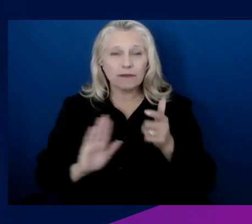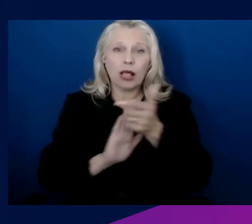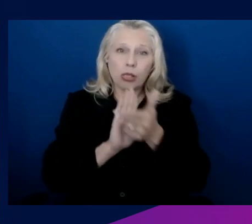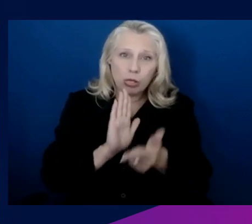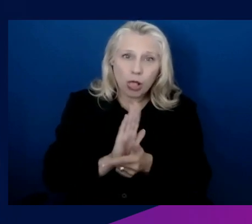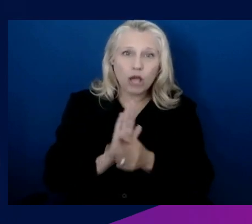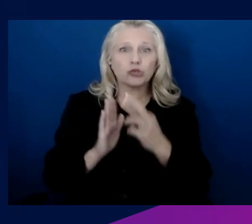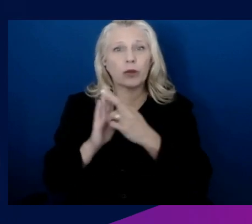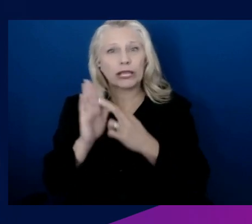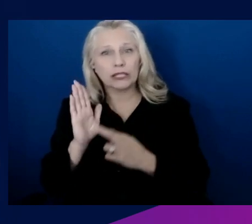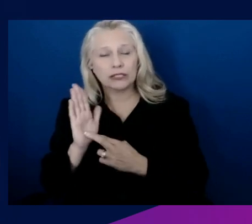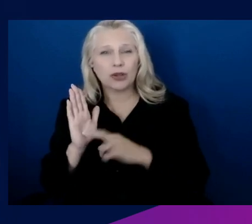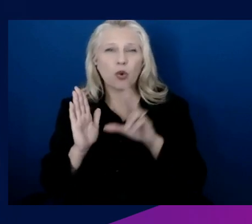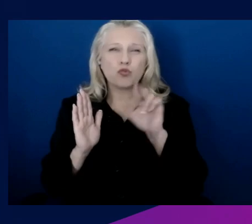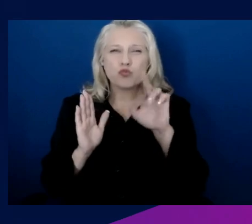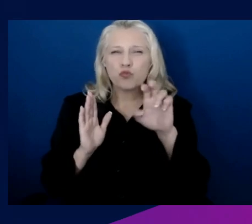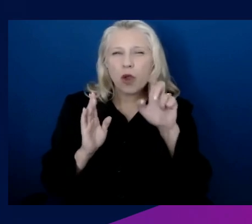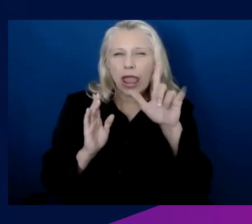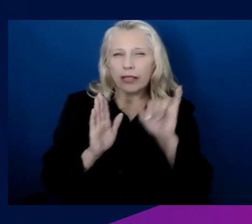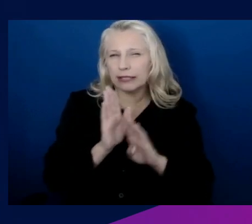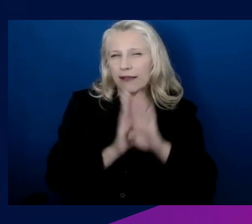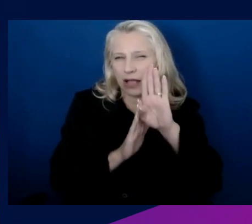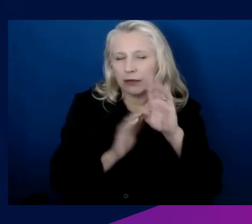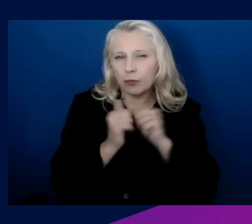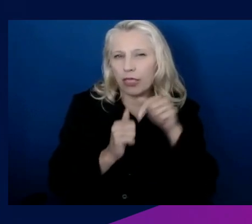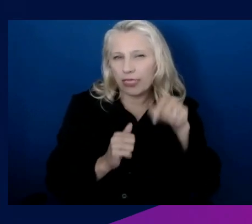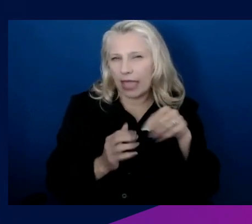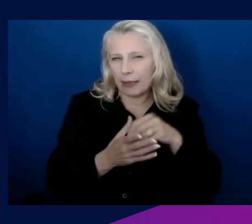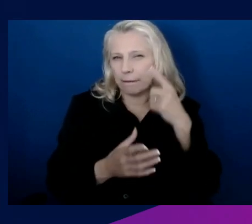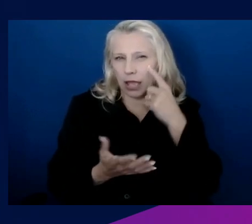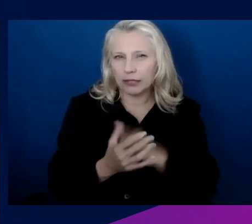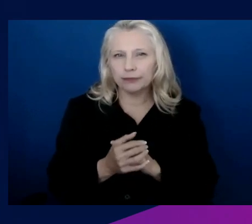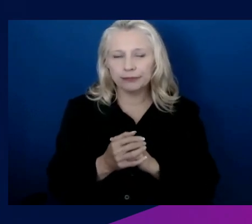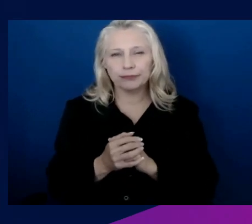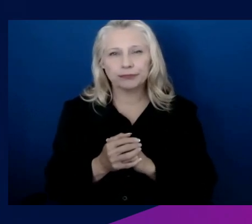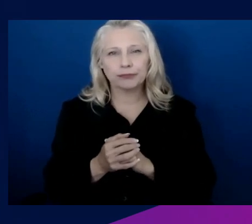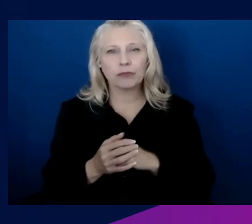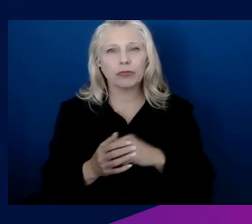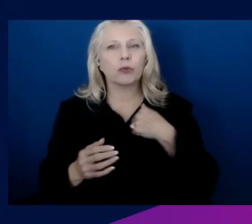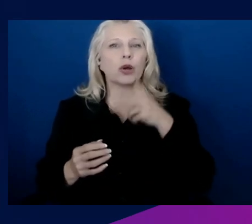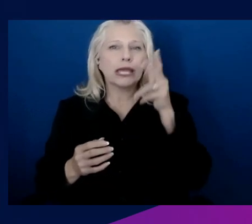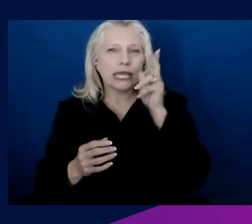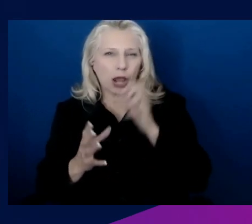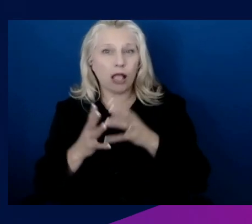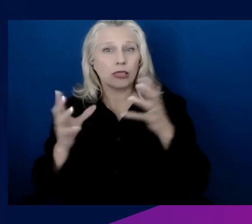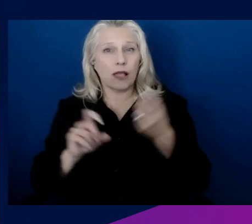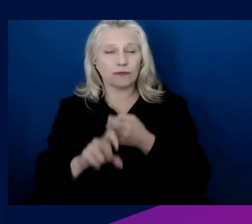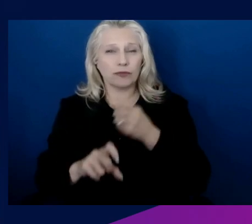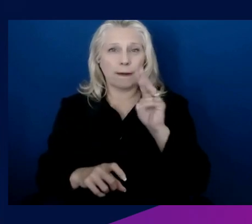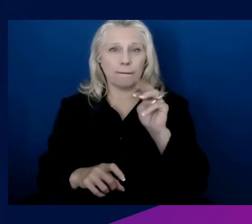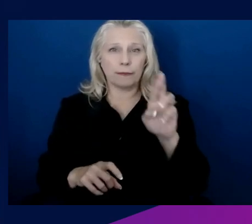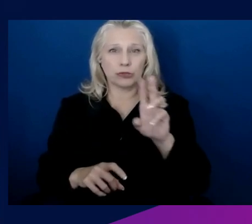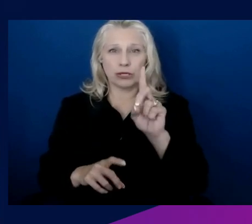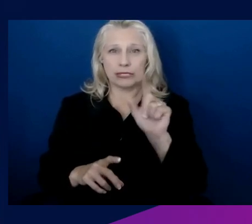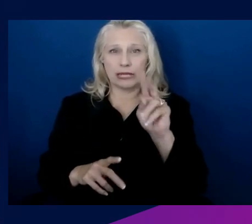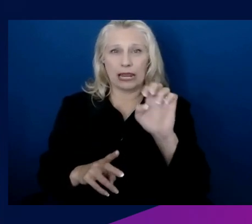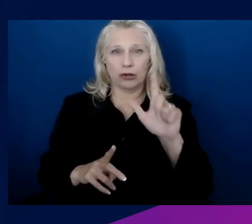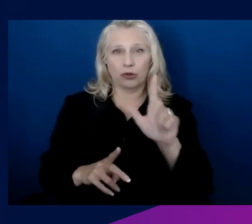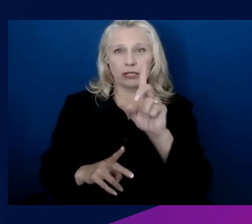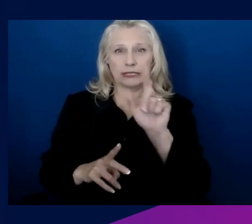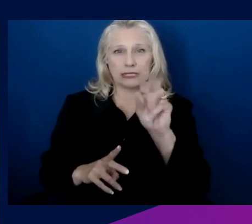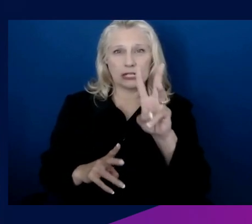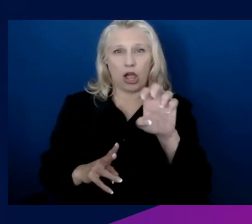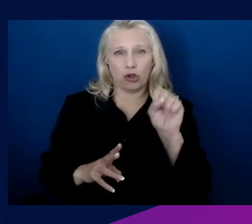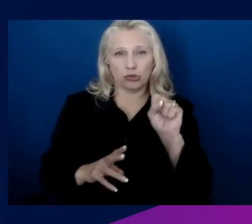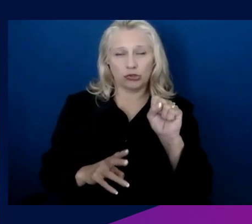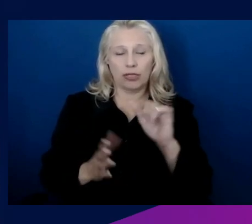rarely developed with this in mind. And this is something we'll hear a lot about from Mr. Daniel Dawes, who is our keynote speaker,